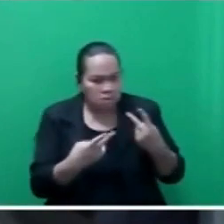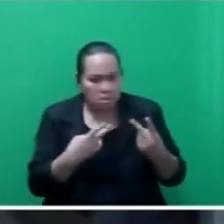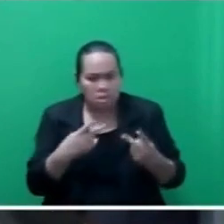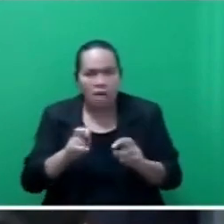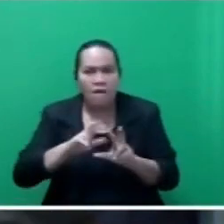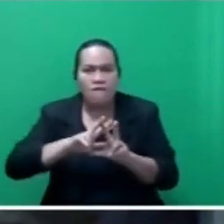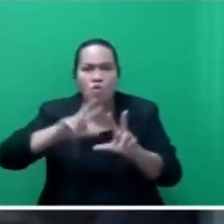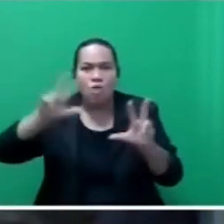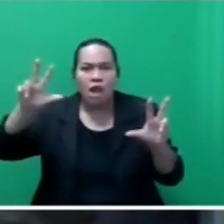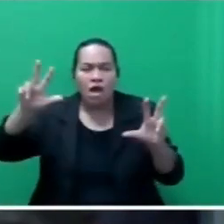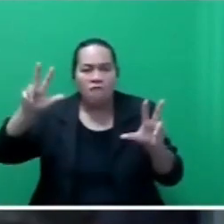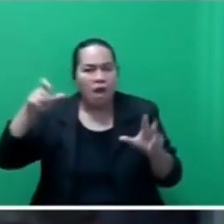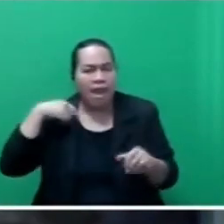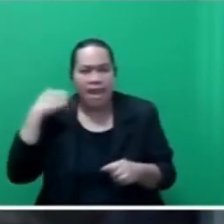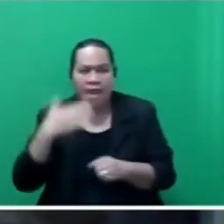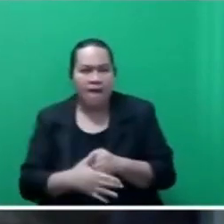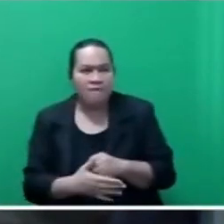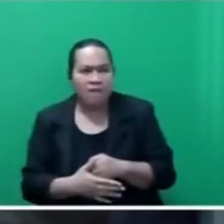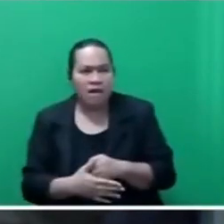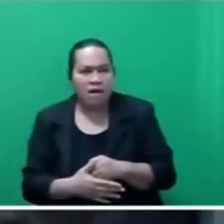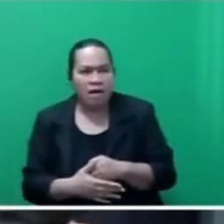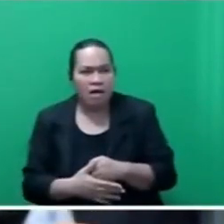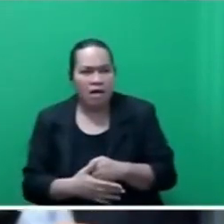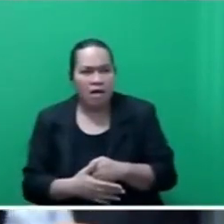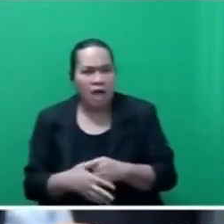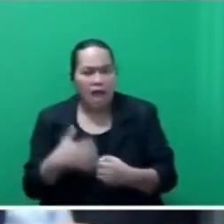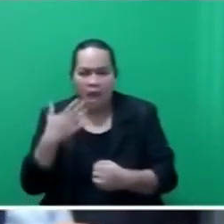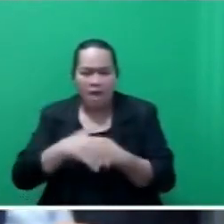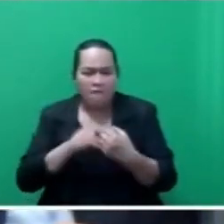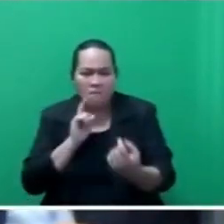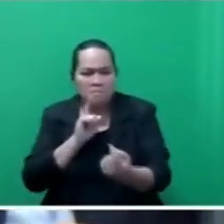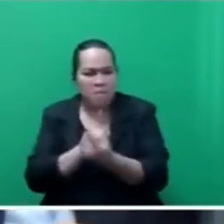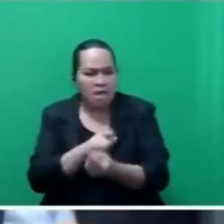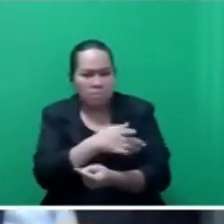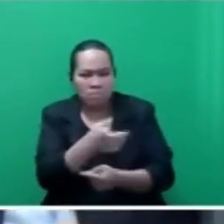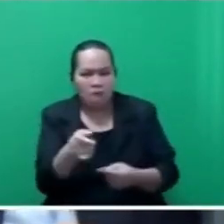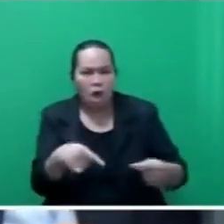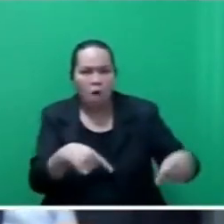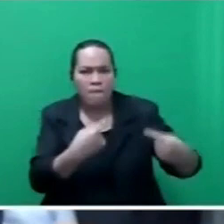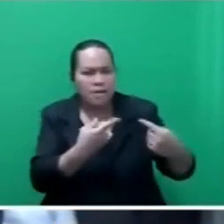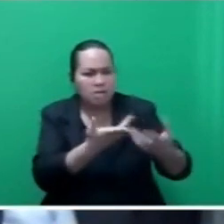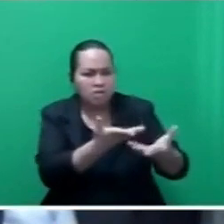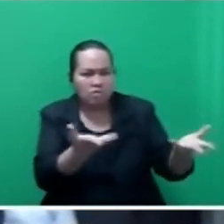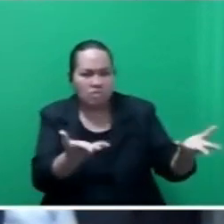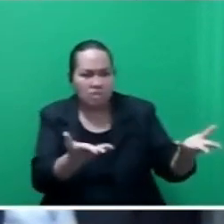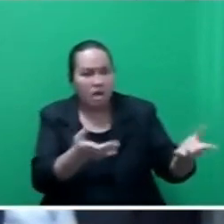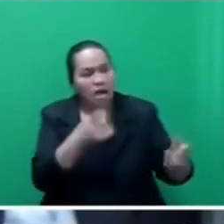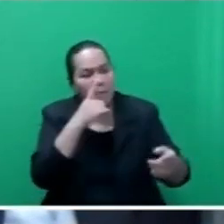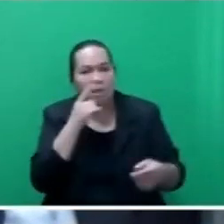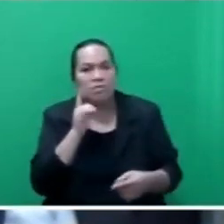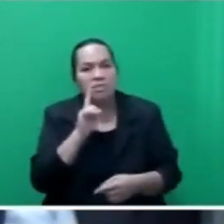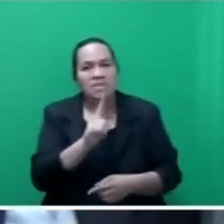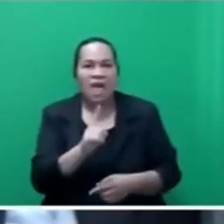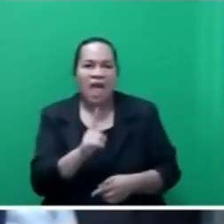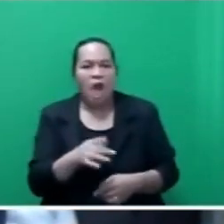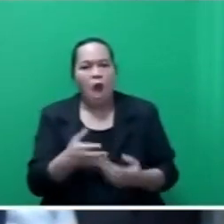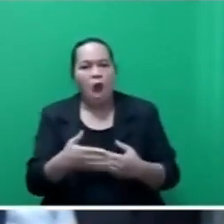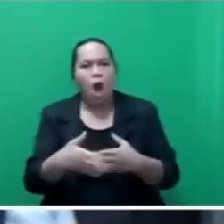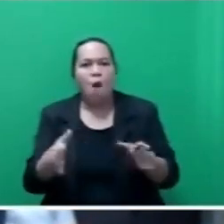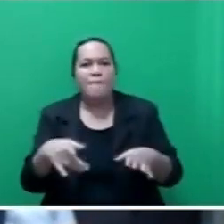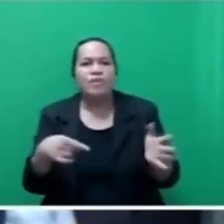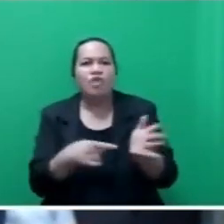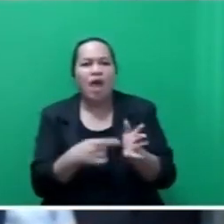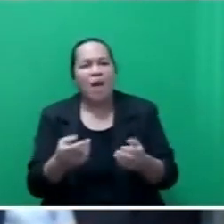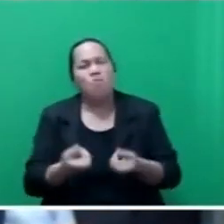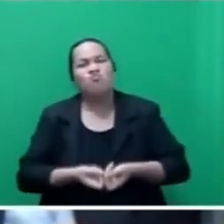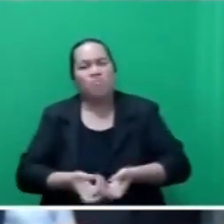Bunolego, I never saw them. Never met any of the oppositions that's saying opening toilets is a waste of time. Never met any of